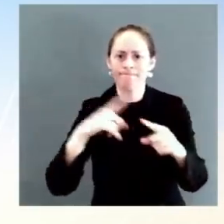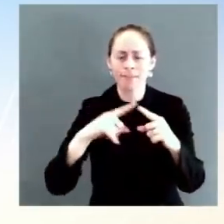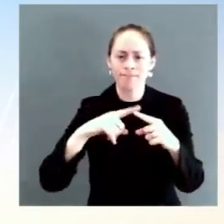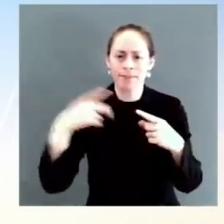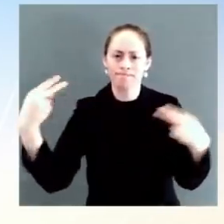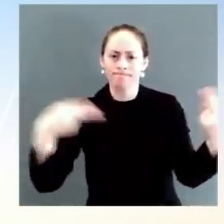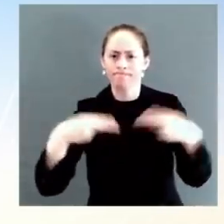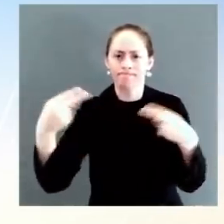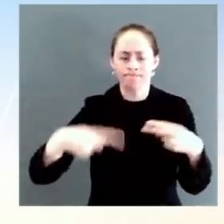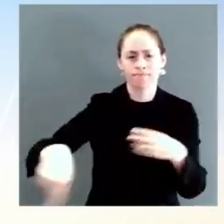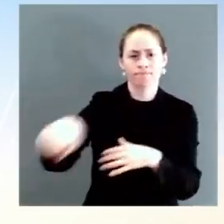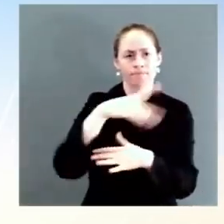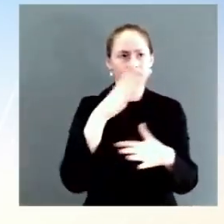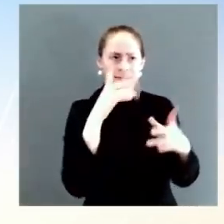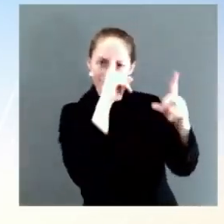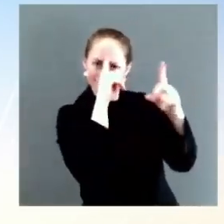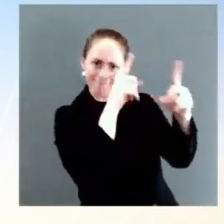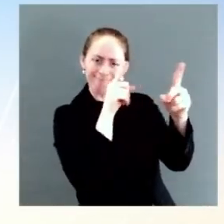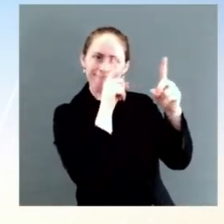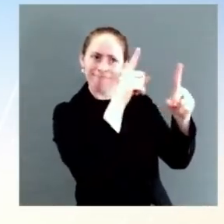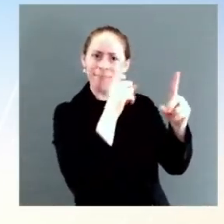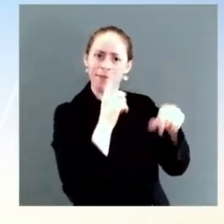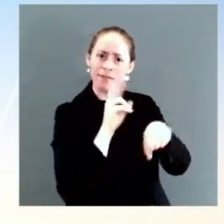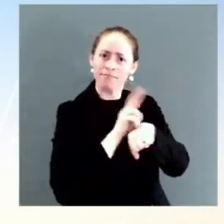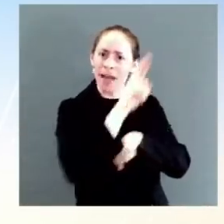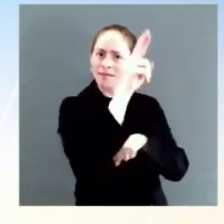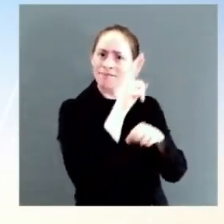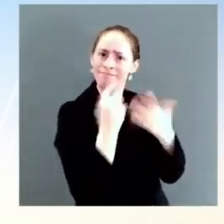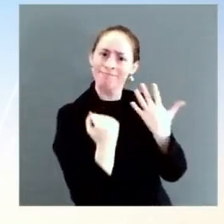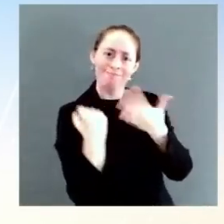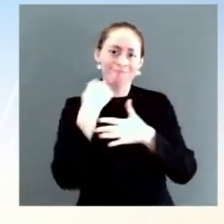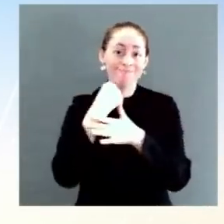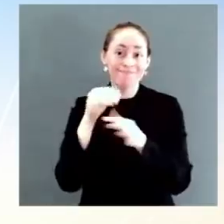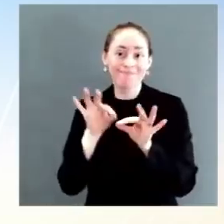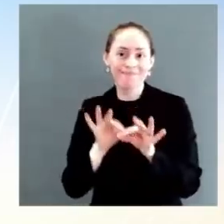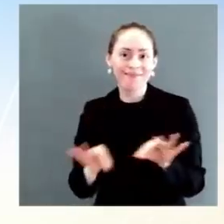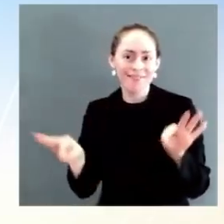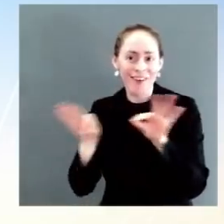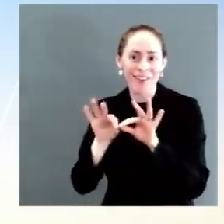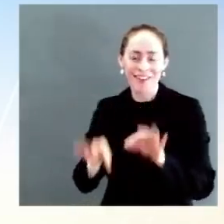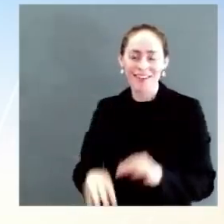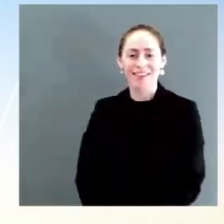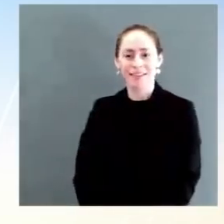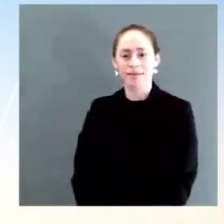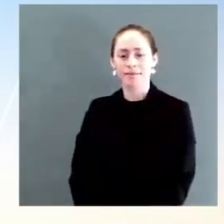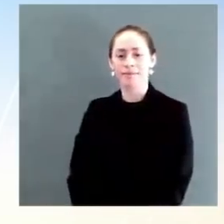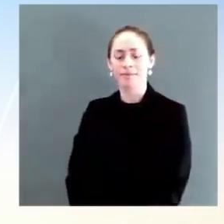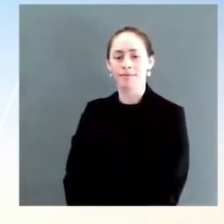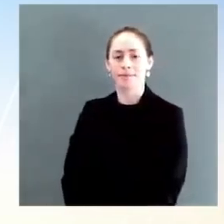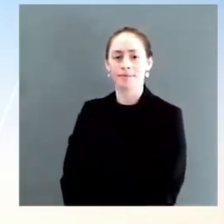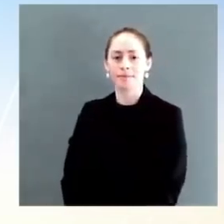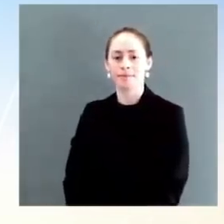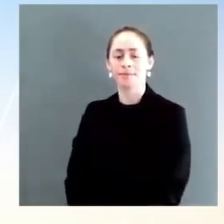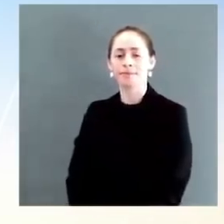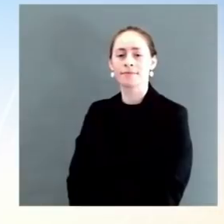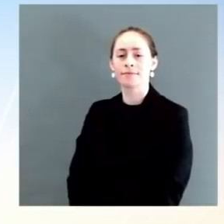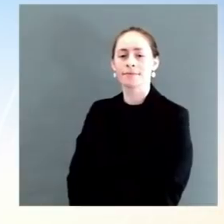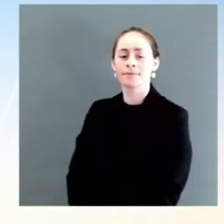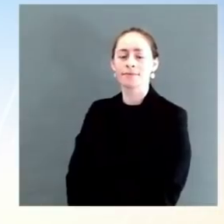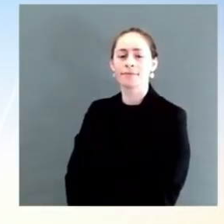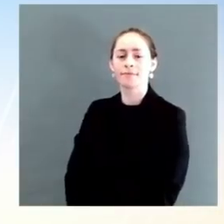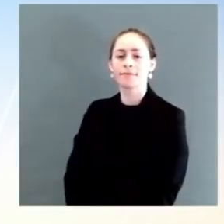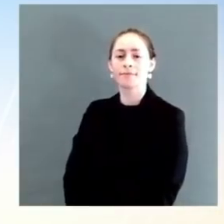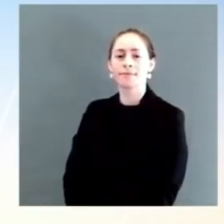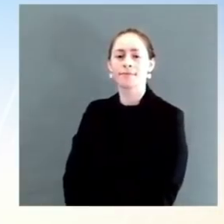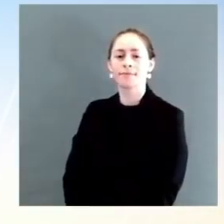Jen, and just first off, happy birthday. Thank you, I appreciate that. Thank you. 25 feels really good, guys, as you